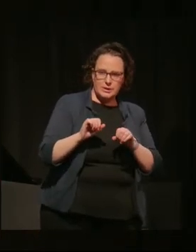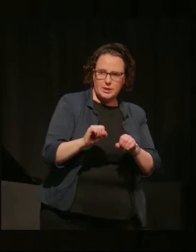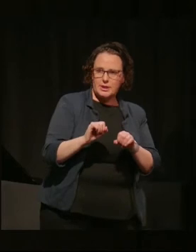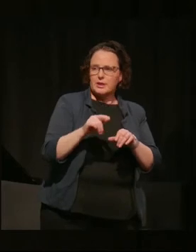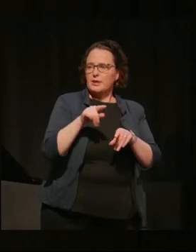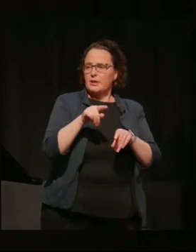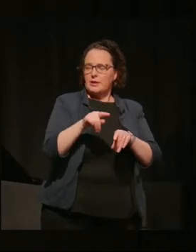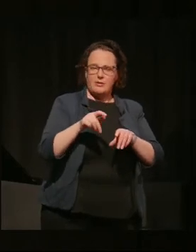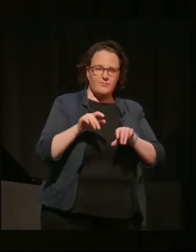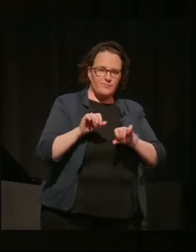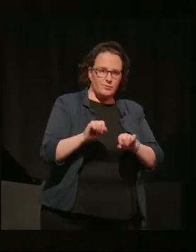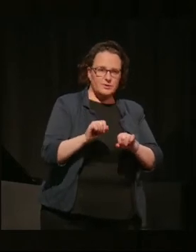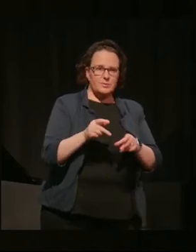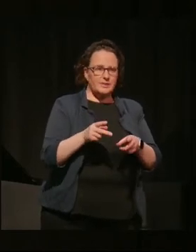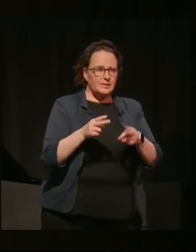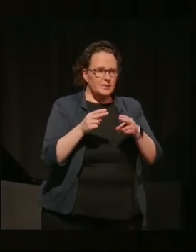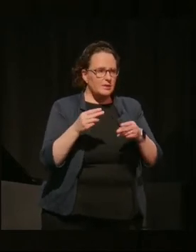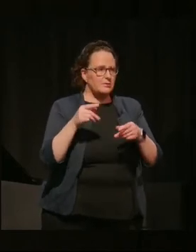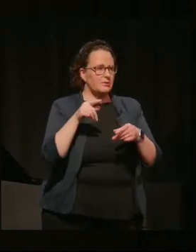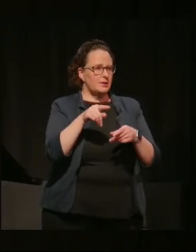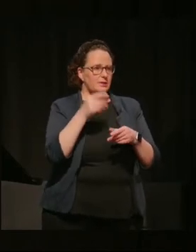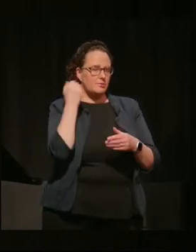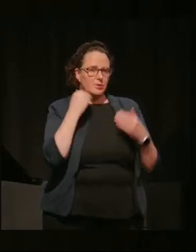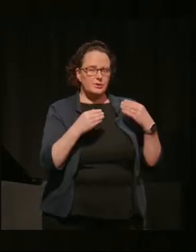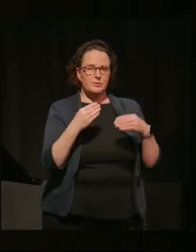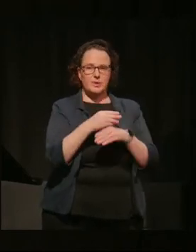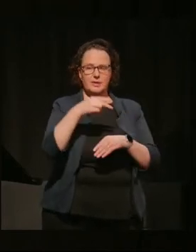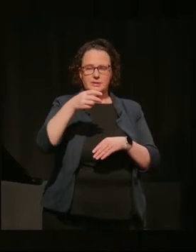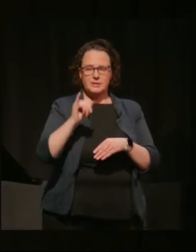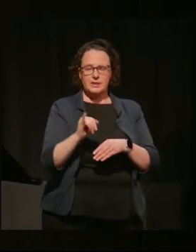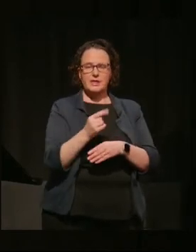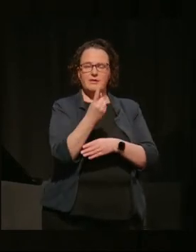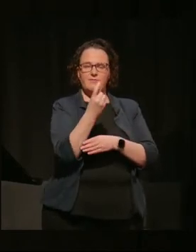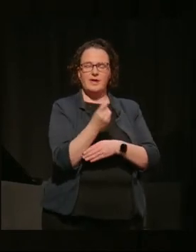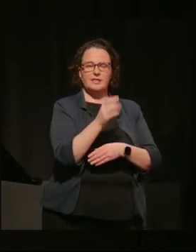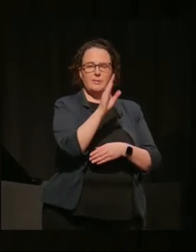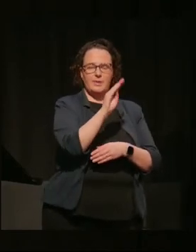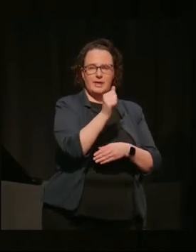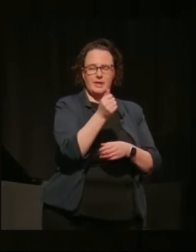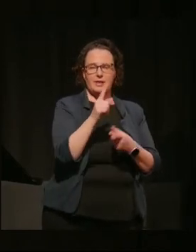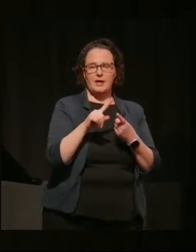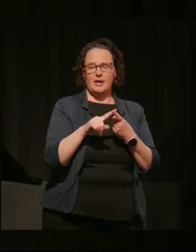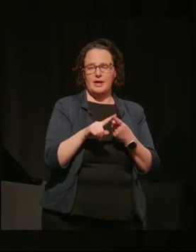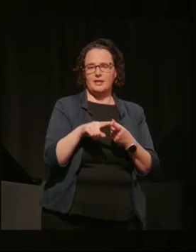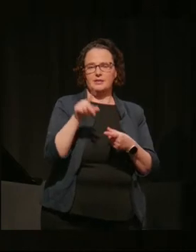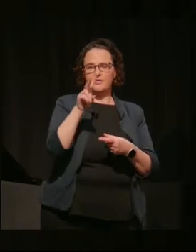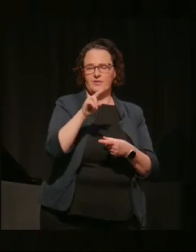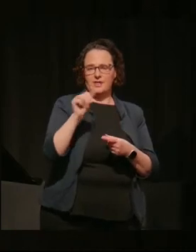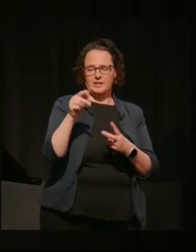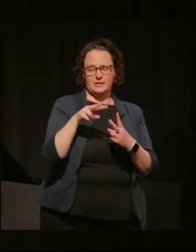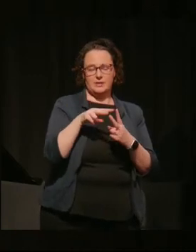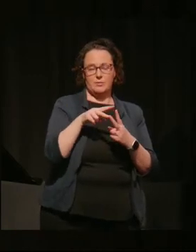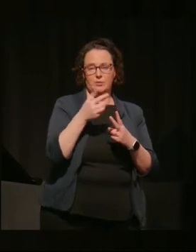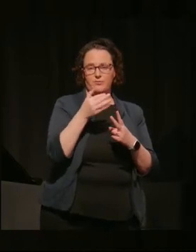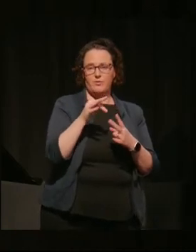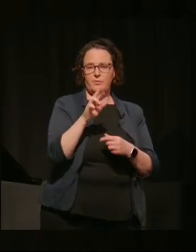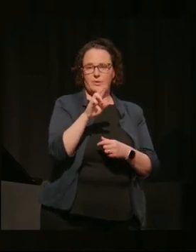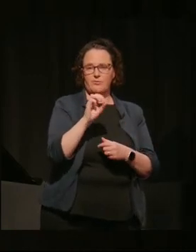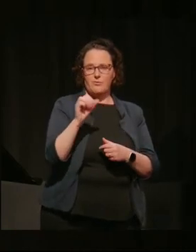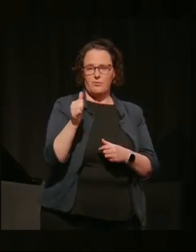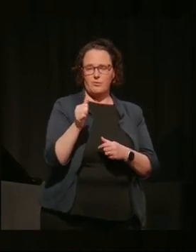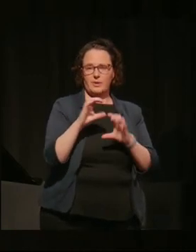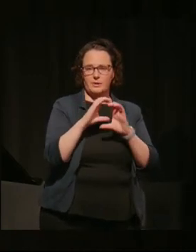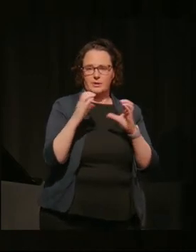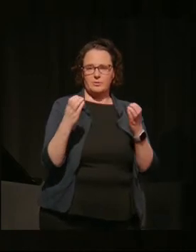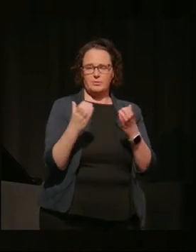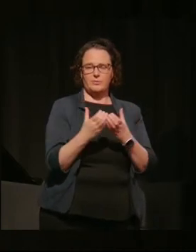by the Nazis, I invite Bianca Tanese and Vanessa Paszkowska of the Roma community to